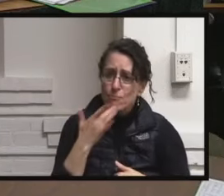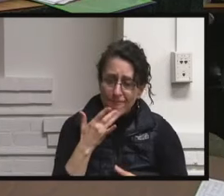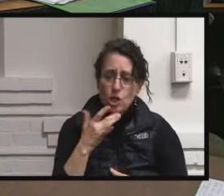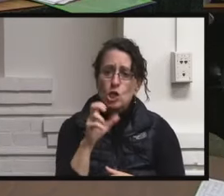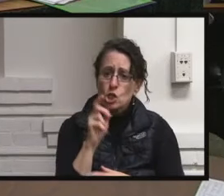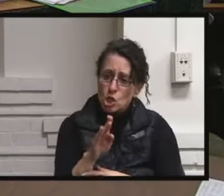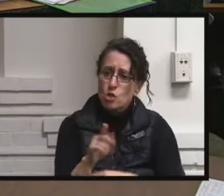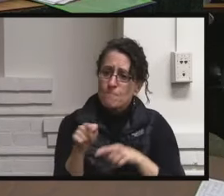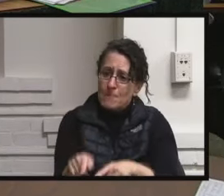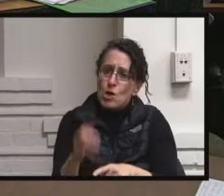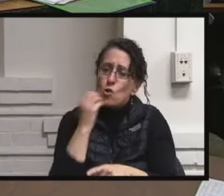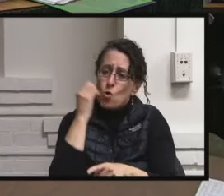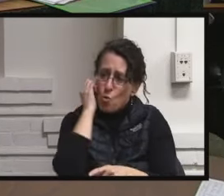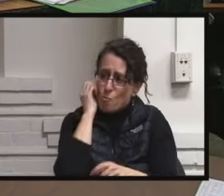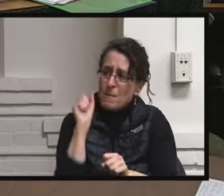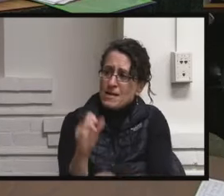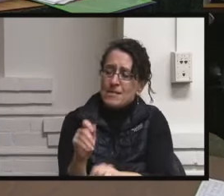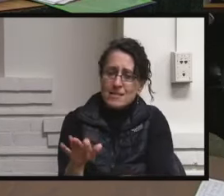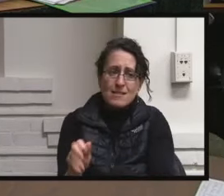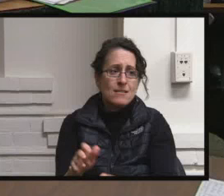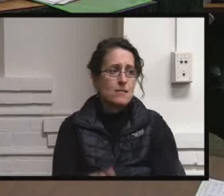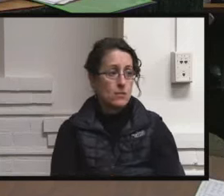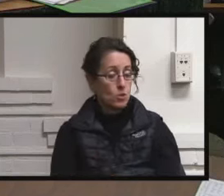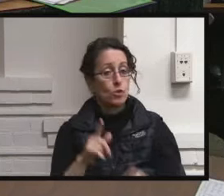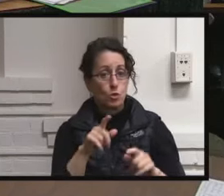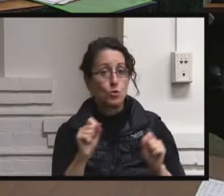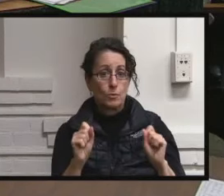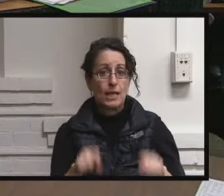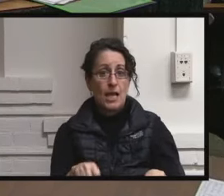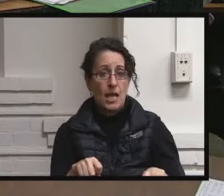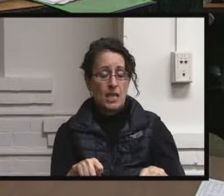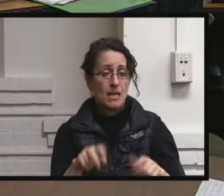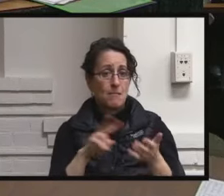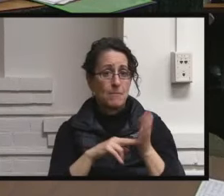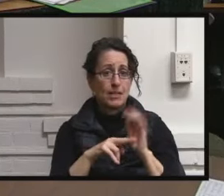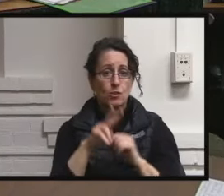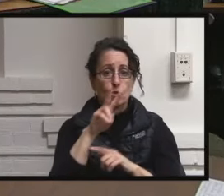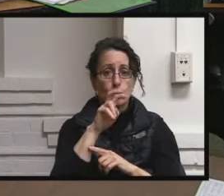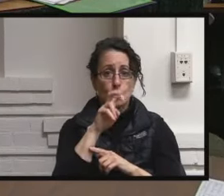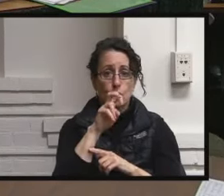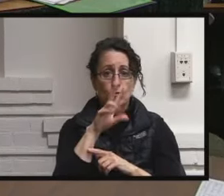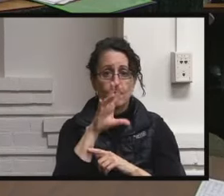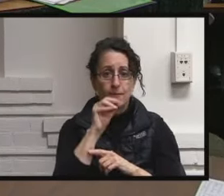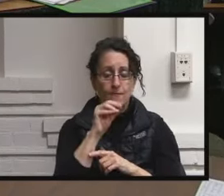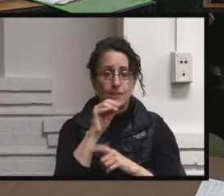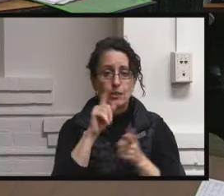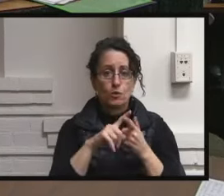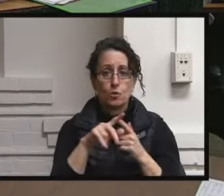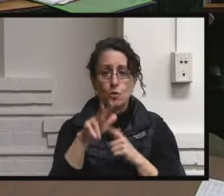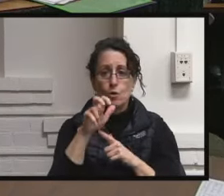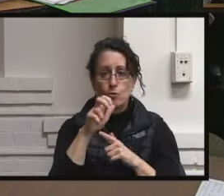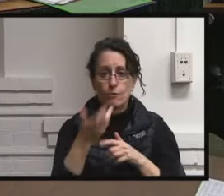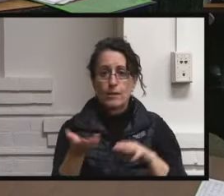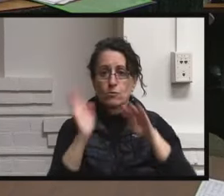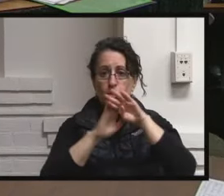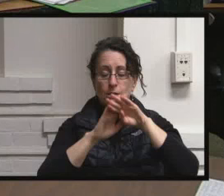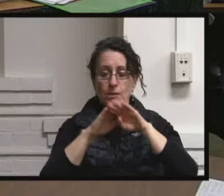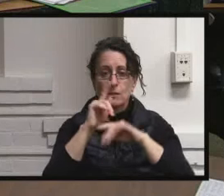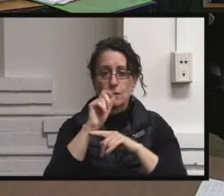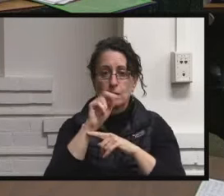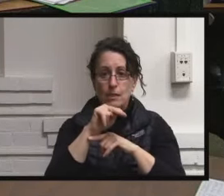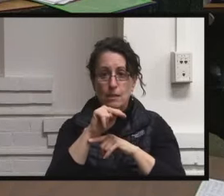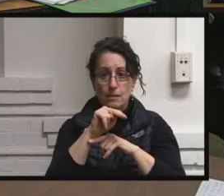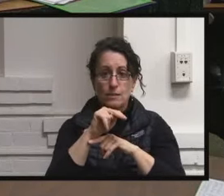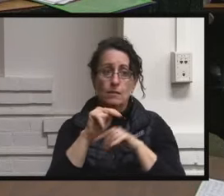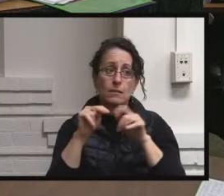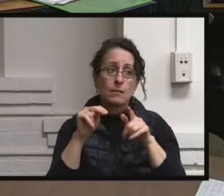We're can. For curbside. You can. You're looking at 250 to 300 extra tons going into your curbside program. So